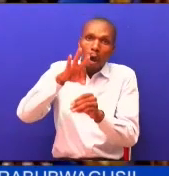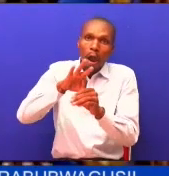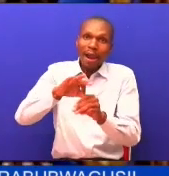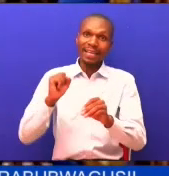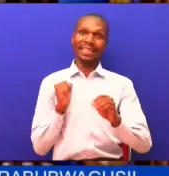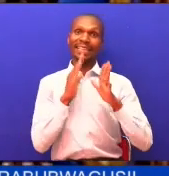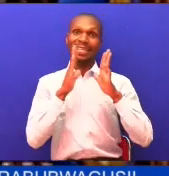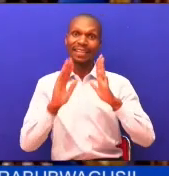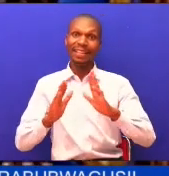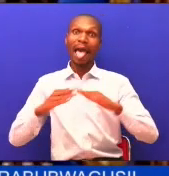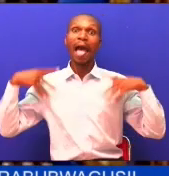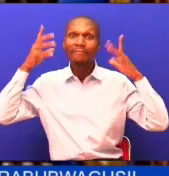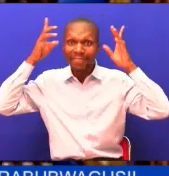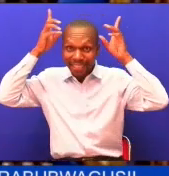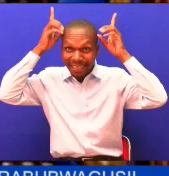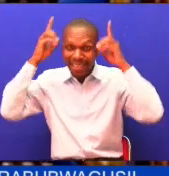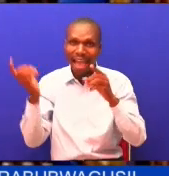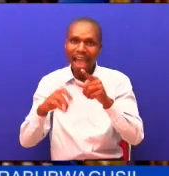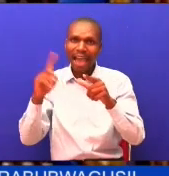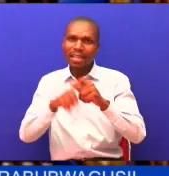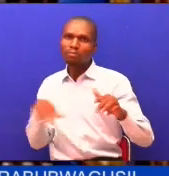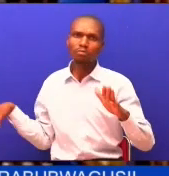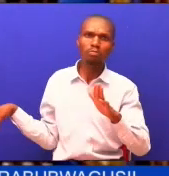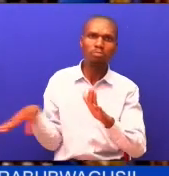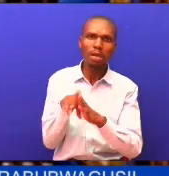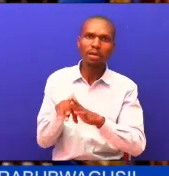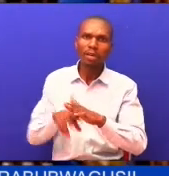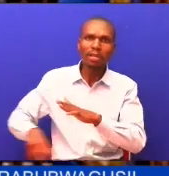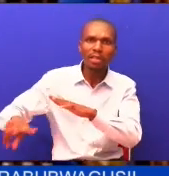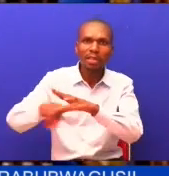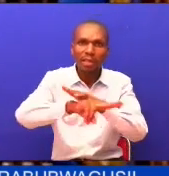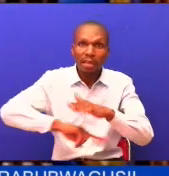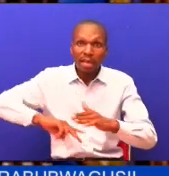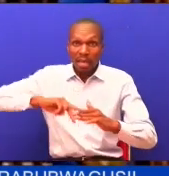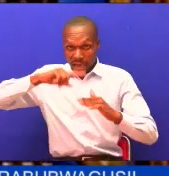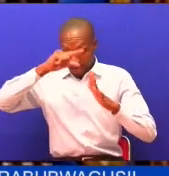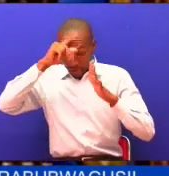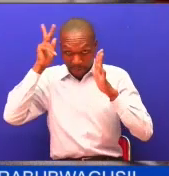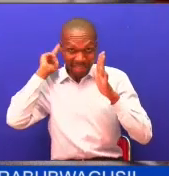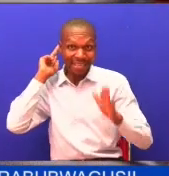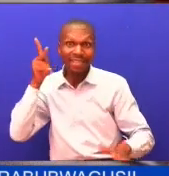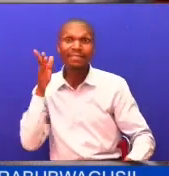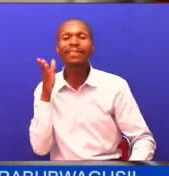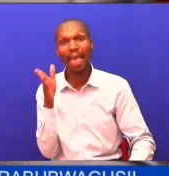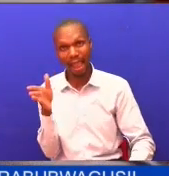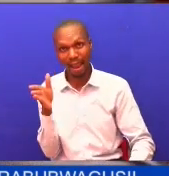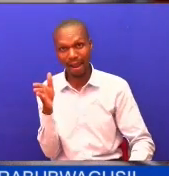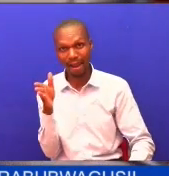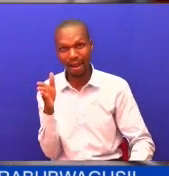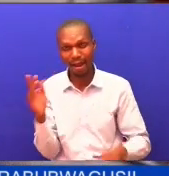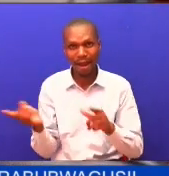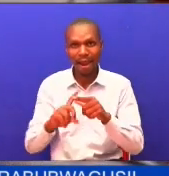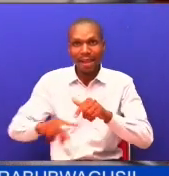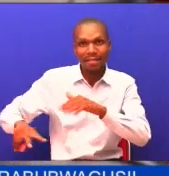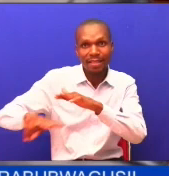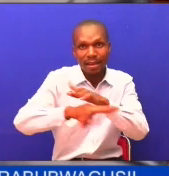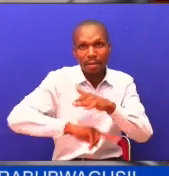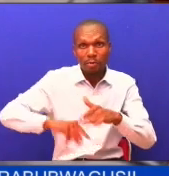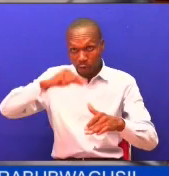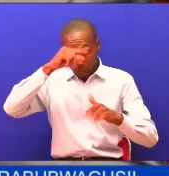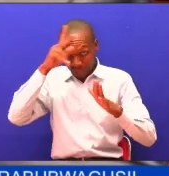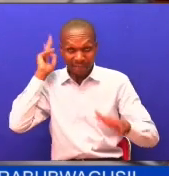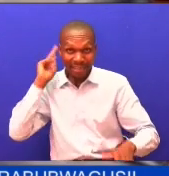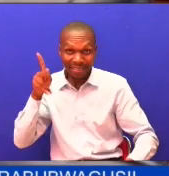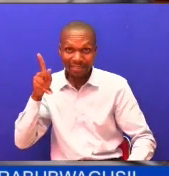has resolved to remove from office by impeachment Honorable Dr. Robert Monda, the Deputy Governor of Kisii